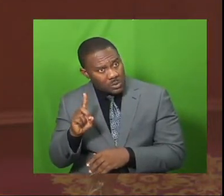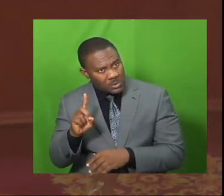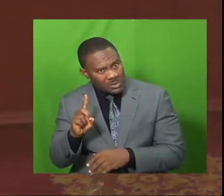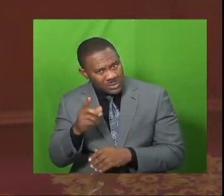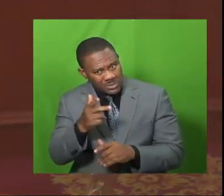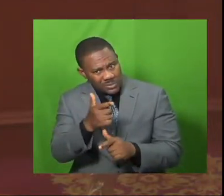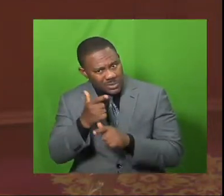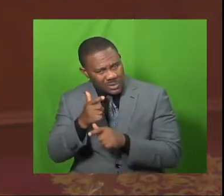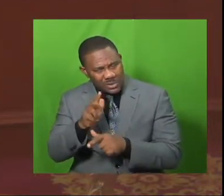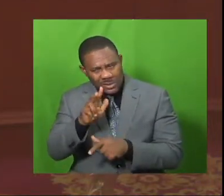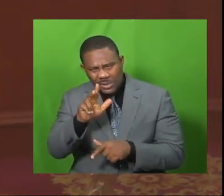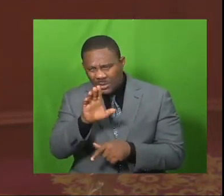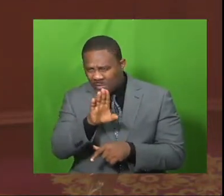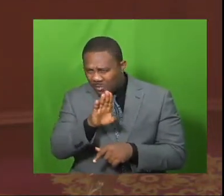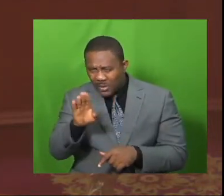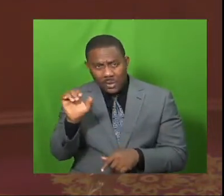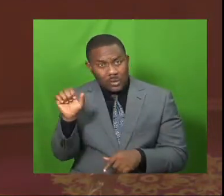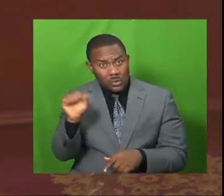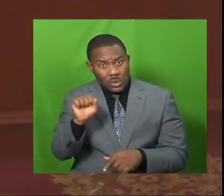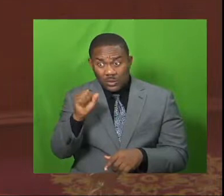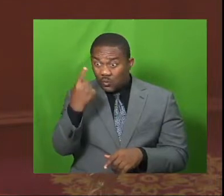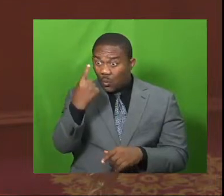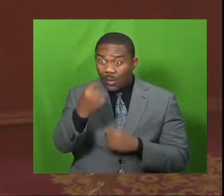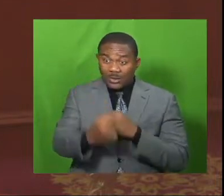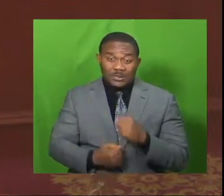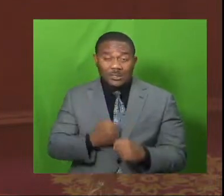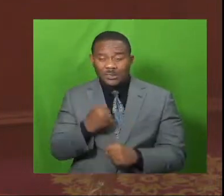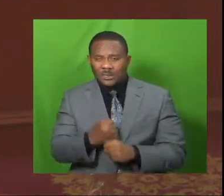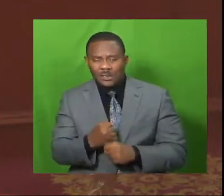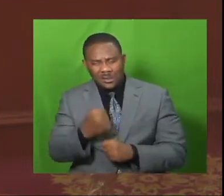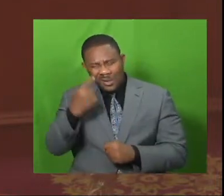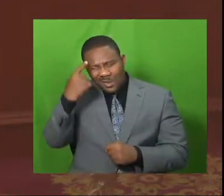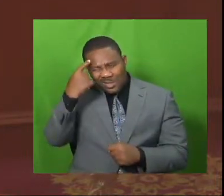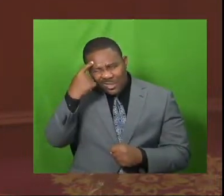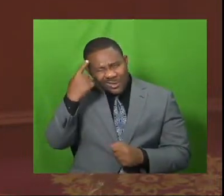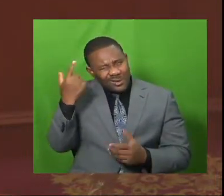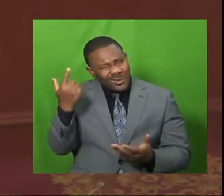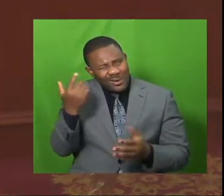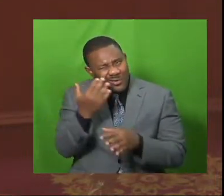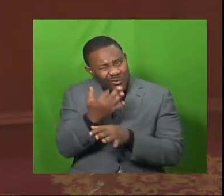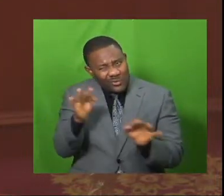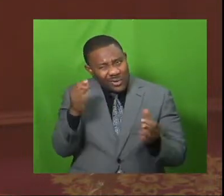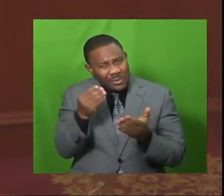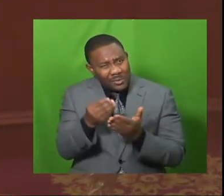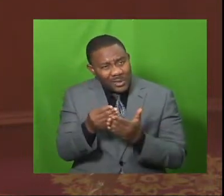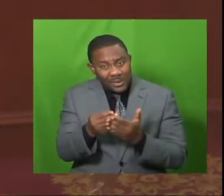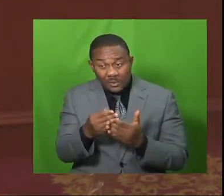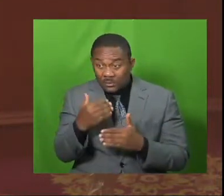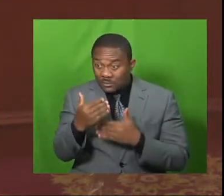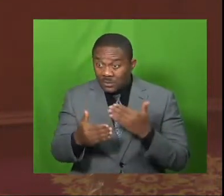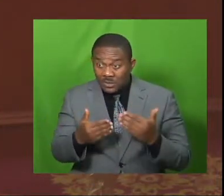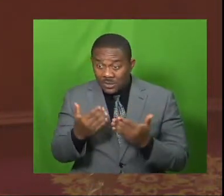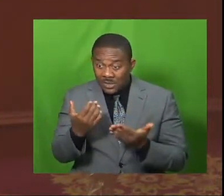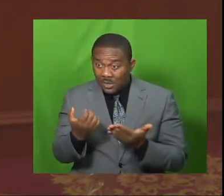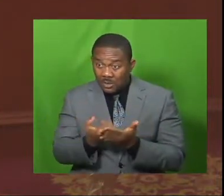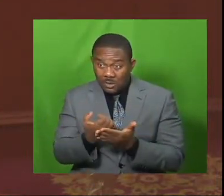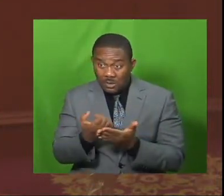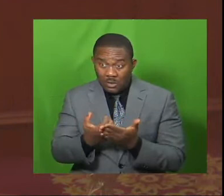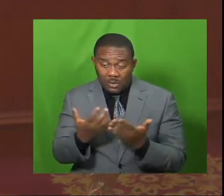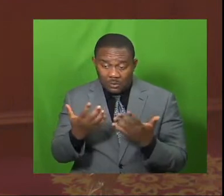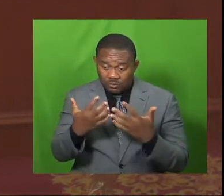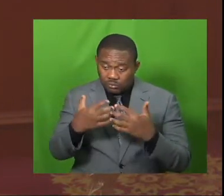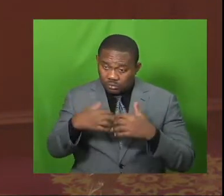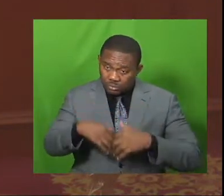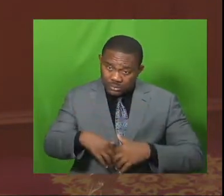year. And you were borrowing as if it was free money until the economy crashed. And you realize that there's no free